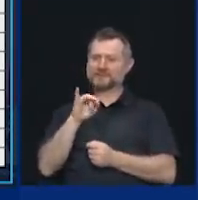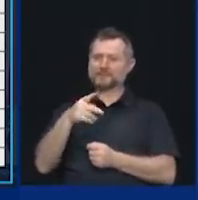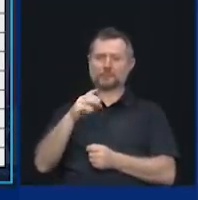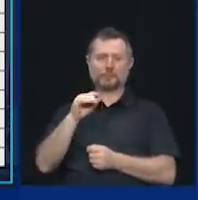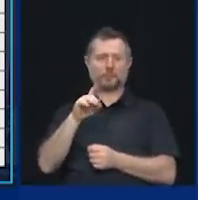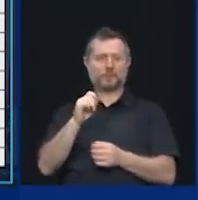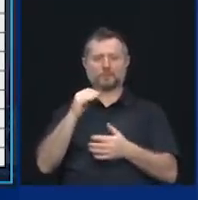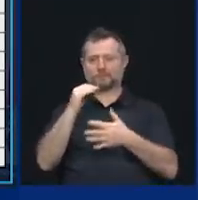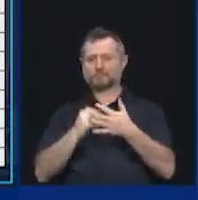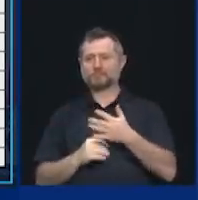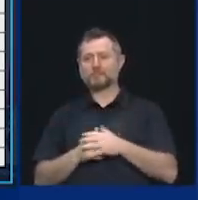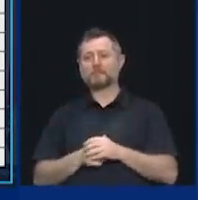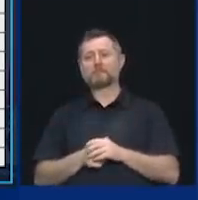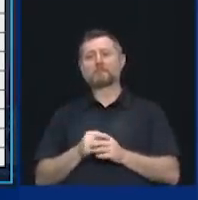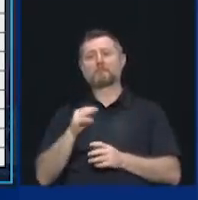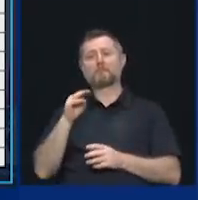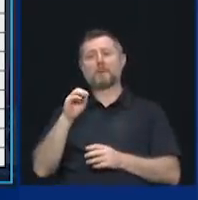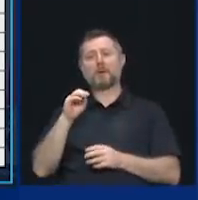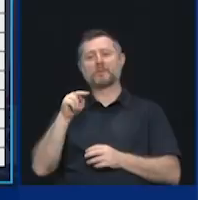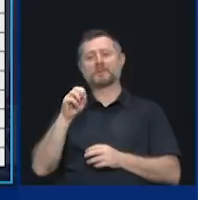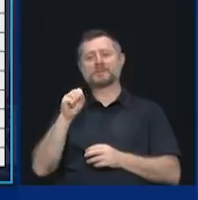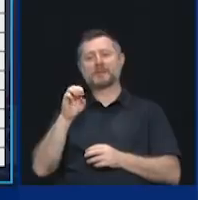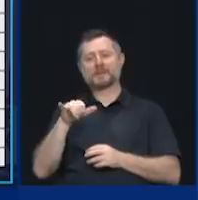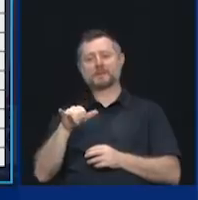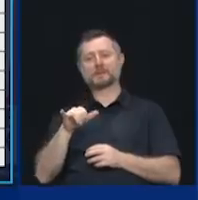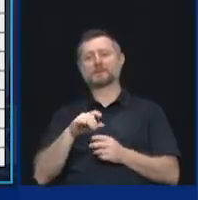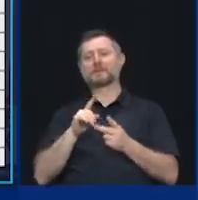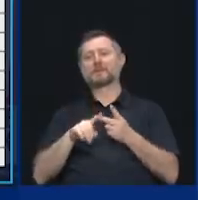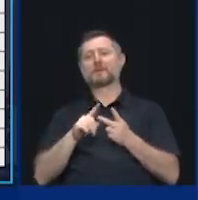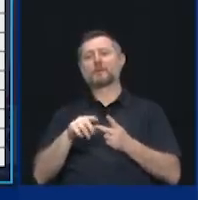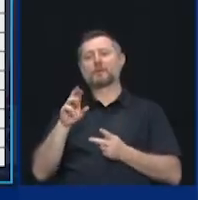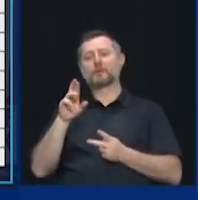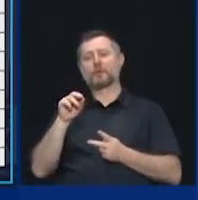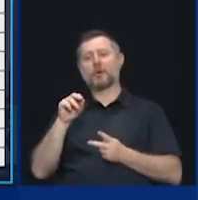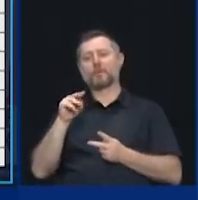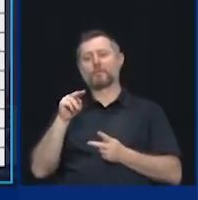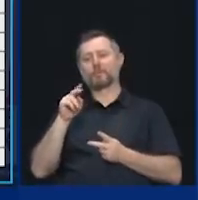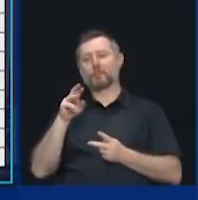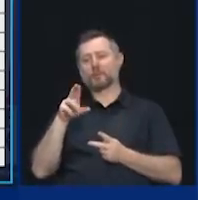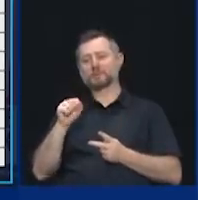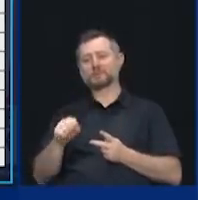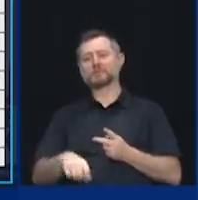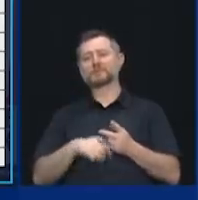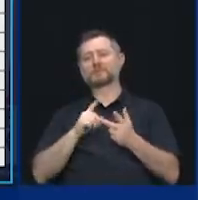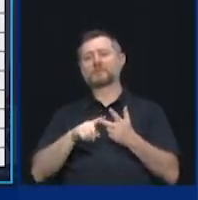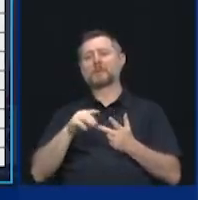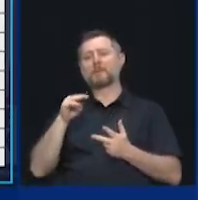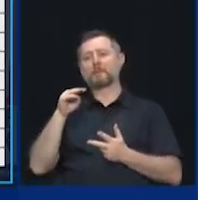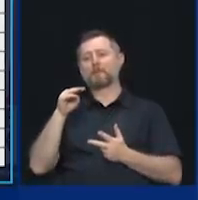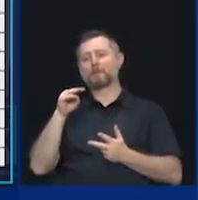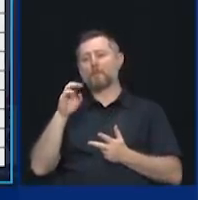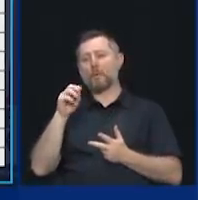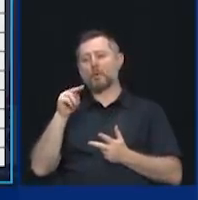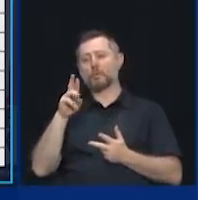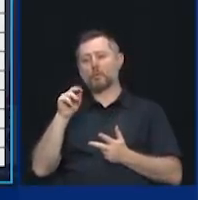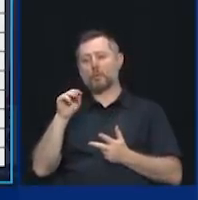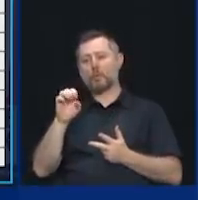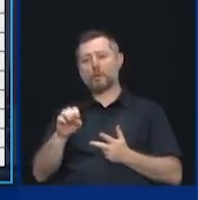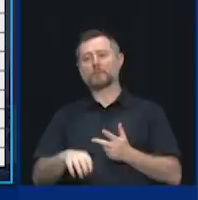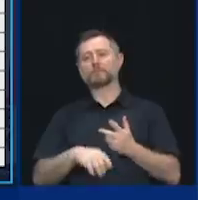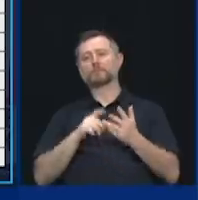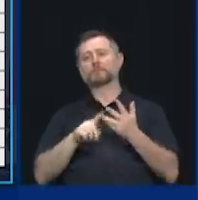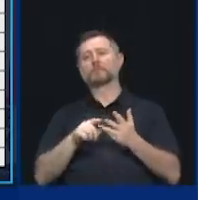Muncie and Rockland County, Romulus and Seneca County, Monroe in Orange County, Spring